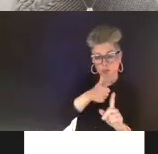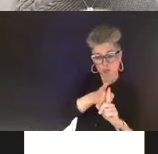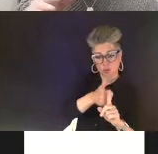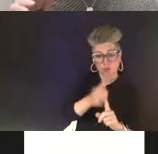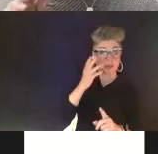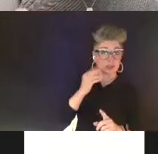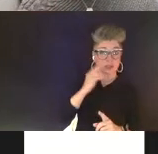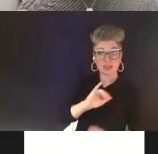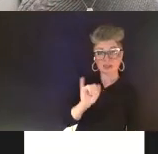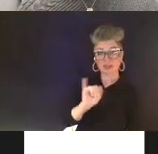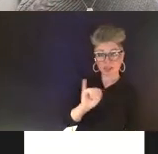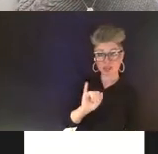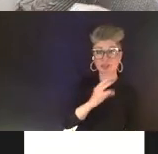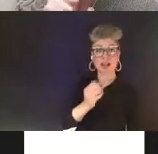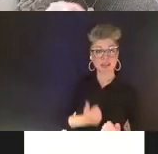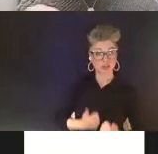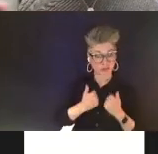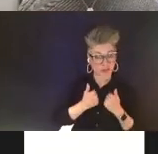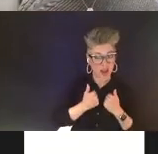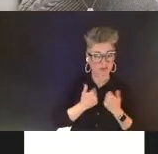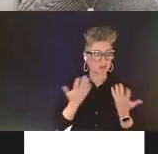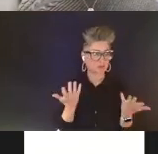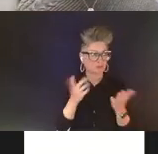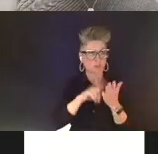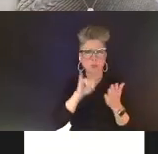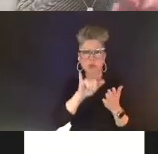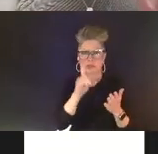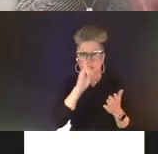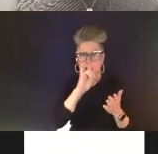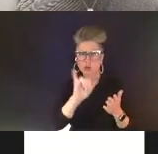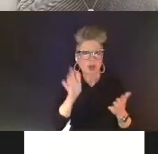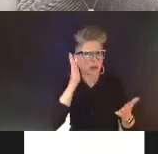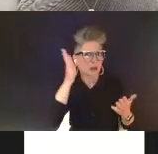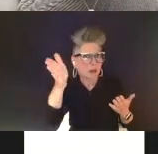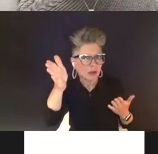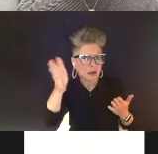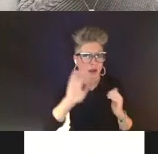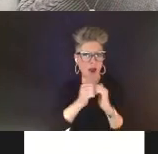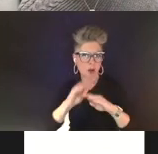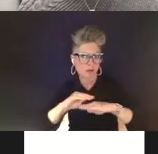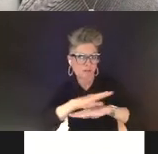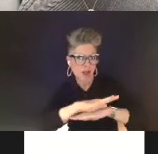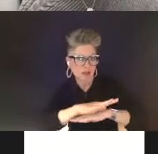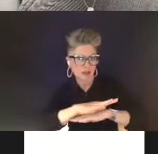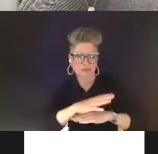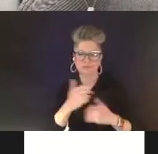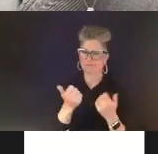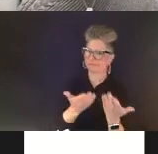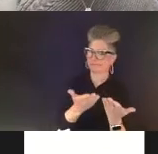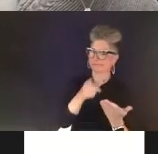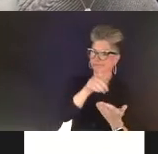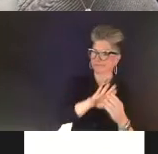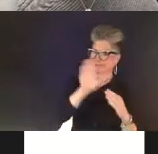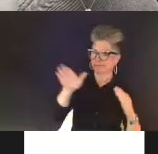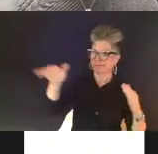infected and survived, what does life look like? And that's not captured on this at all. So what